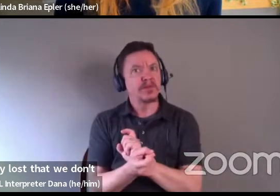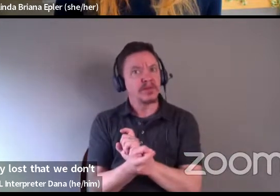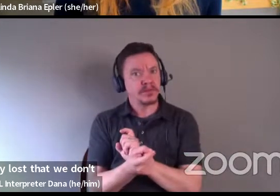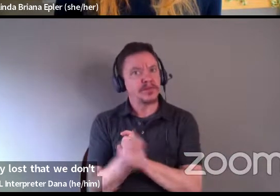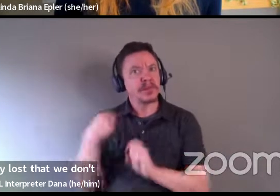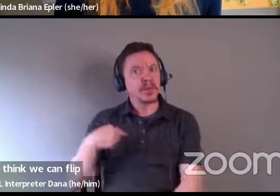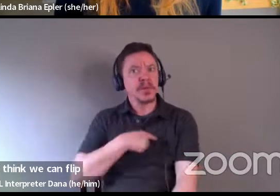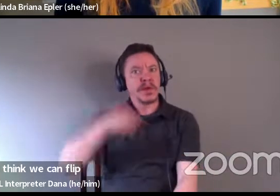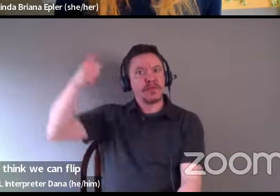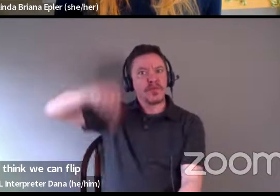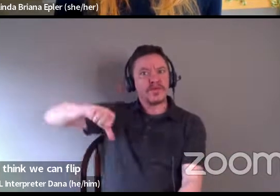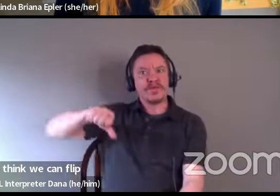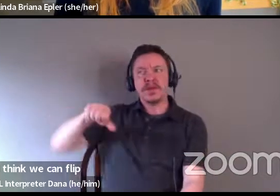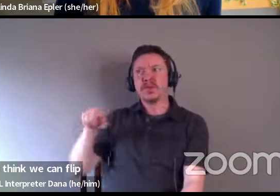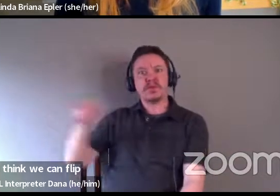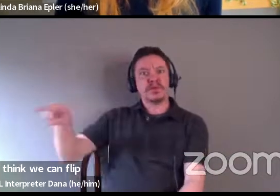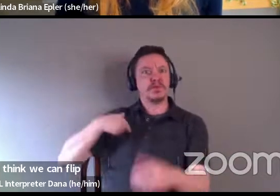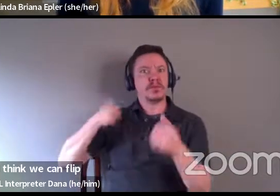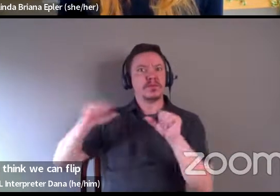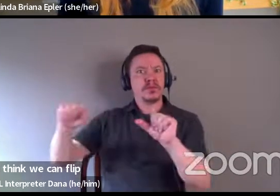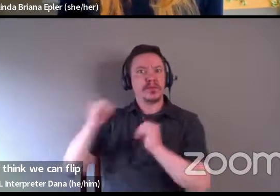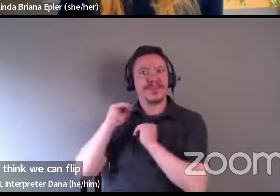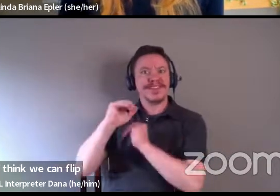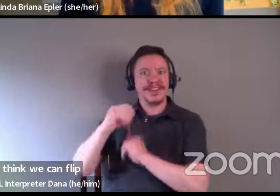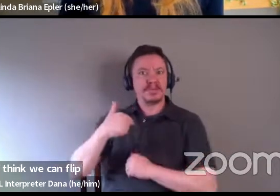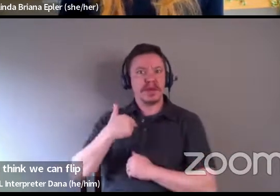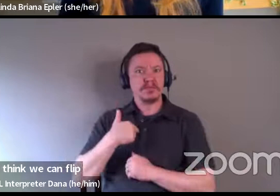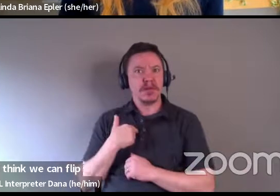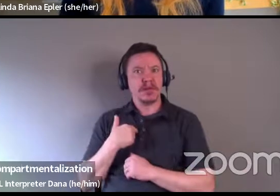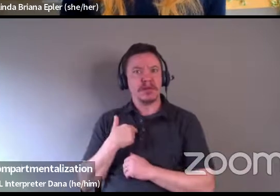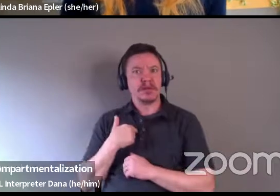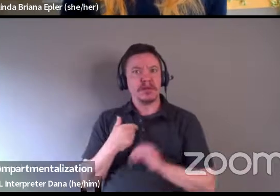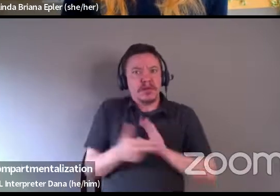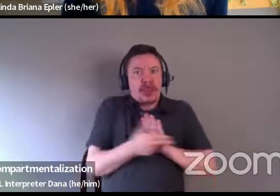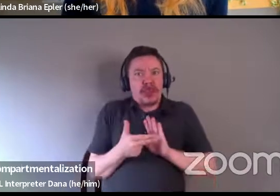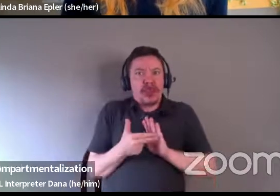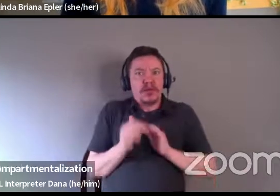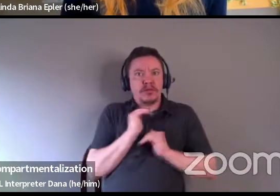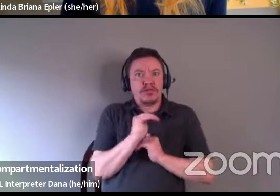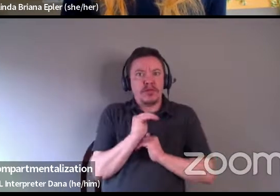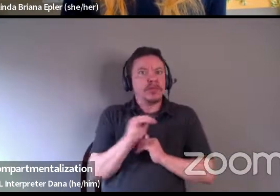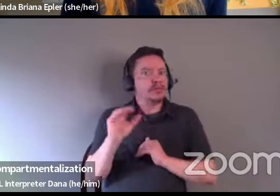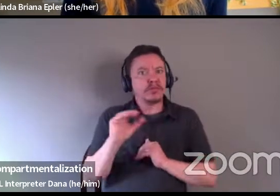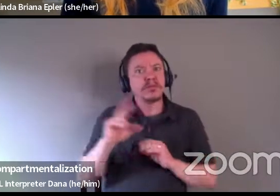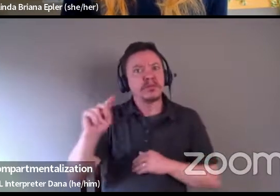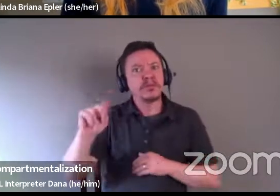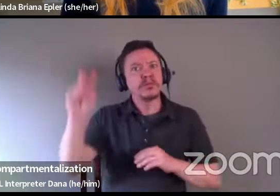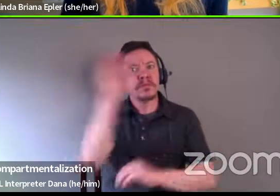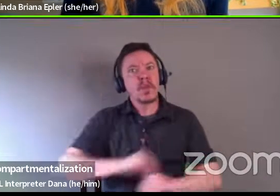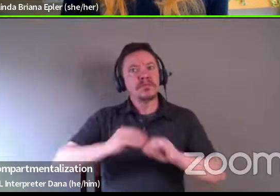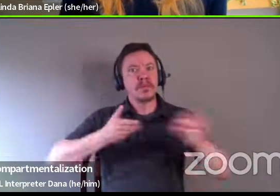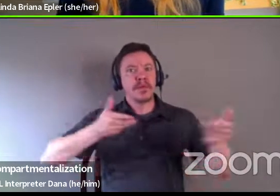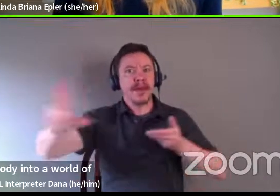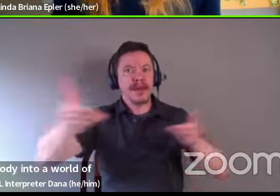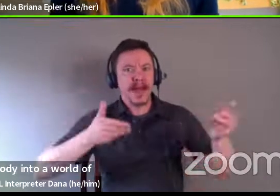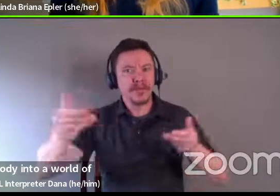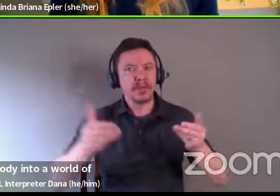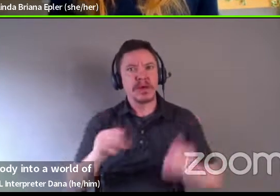refuse compartmentalization and actually invite everybody into a world of multiplicity.